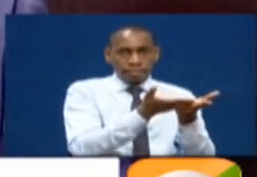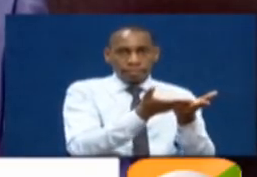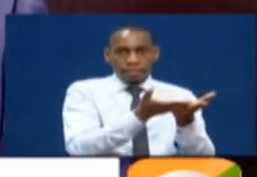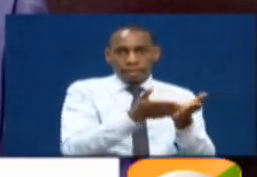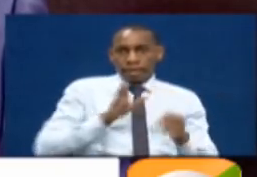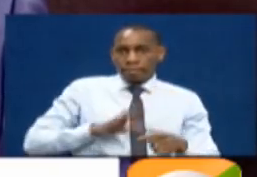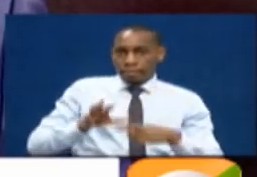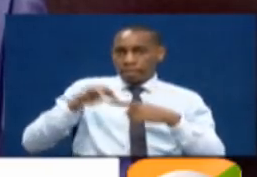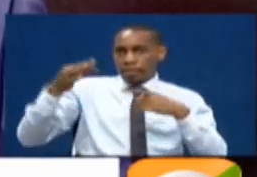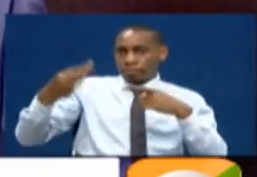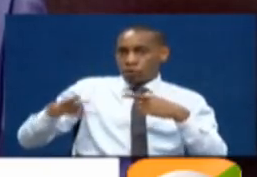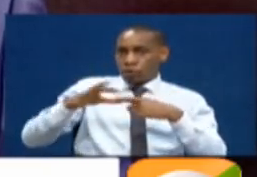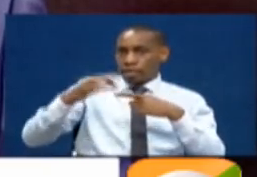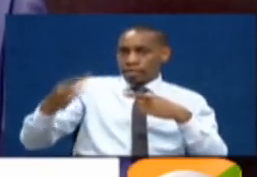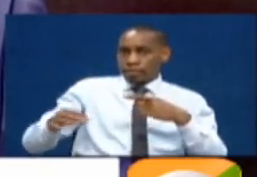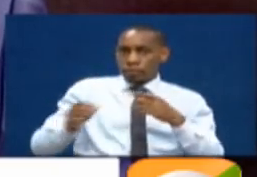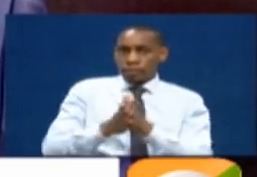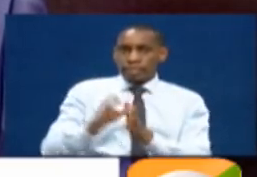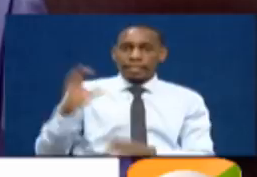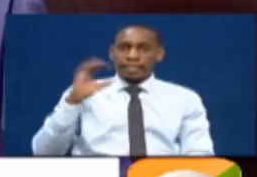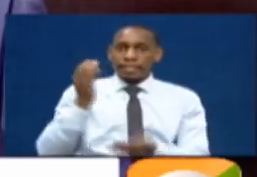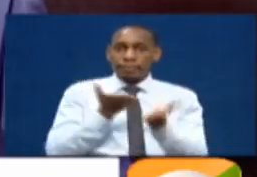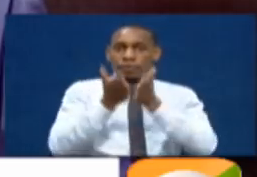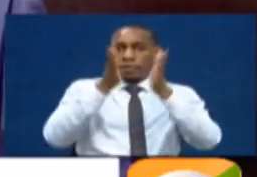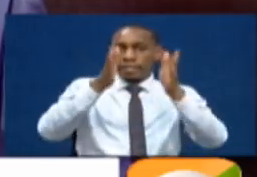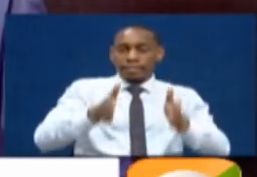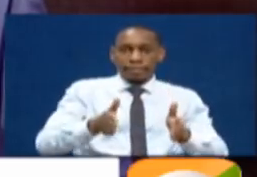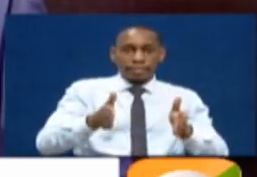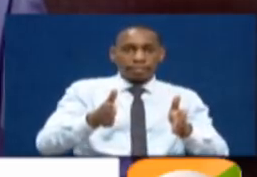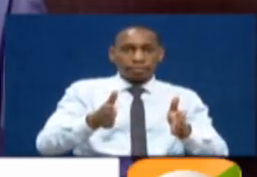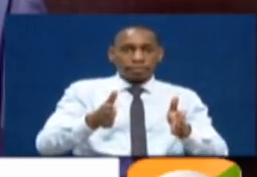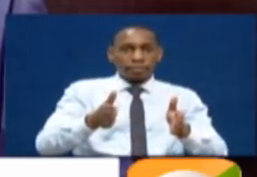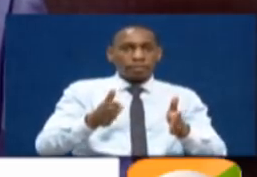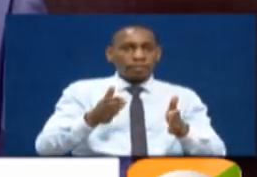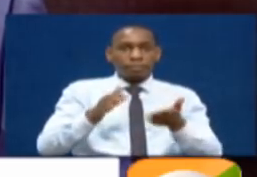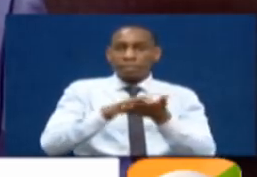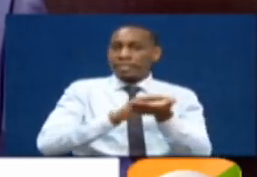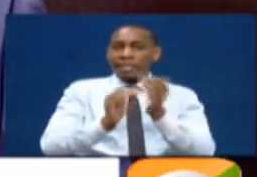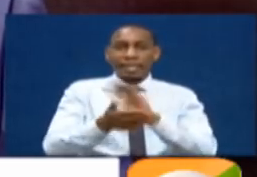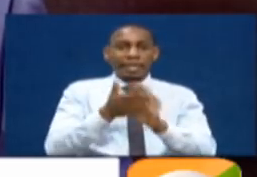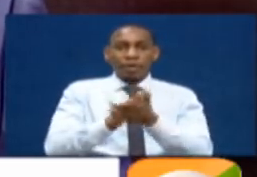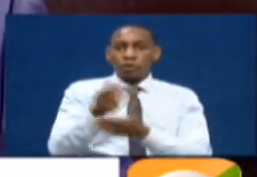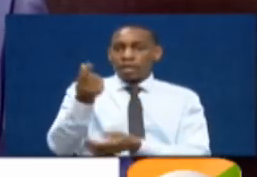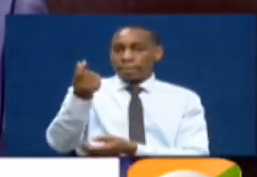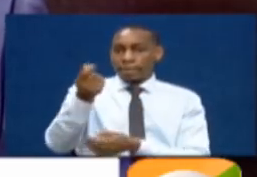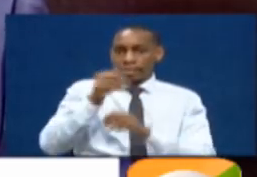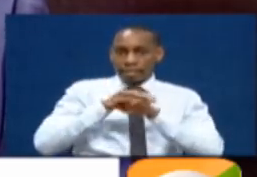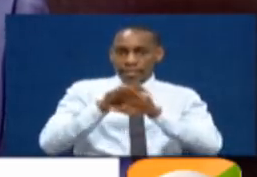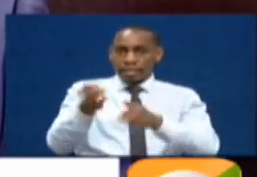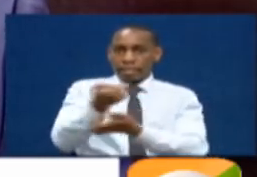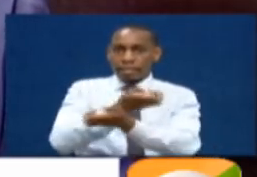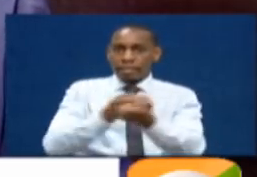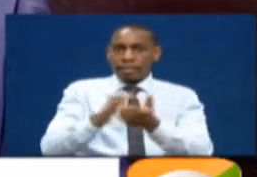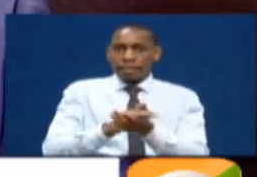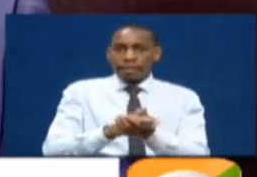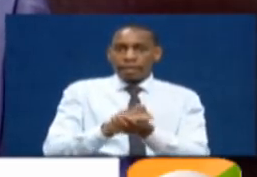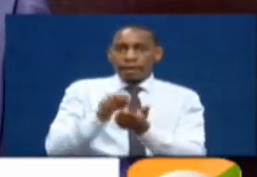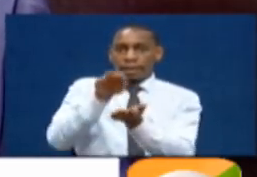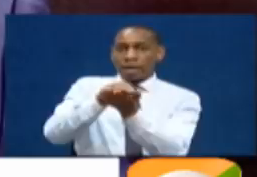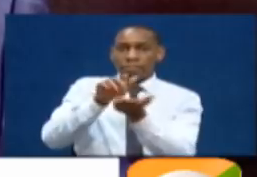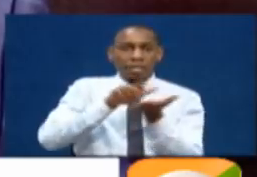looking at civil servants, there's basically no money in the economy. The banks are lending nobody money,